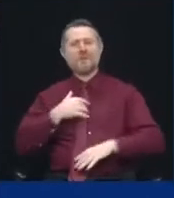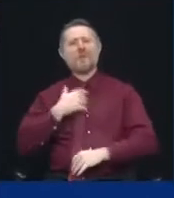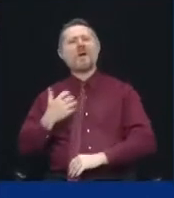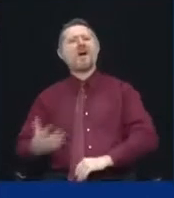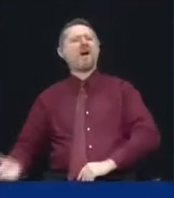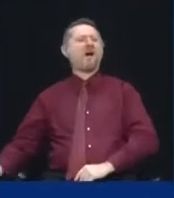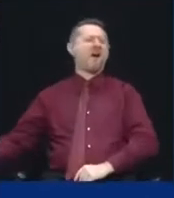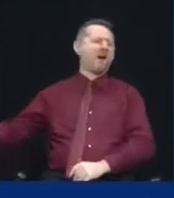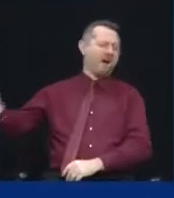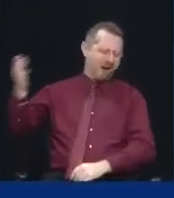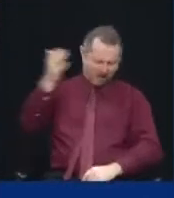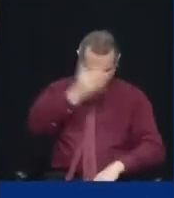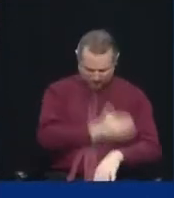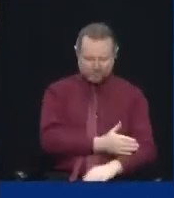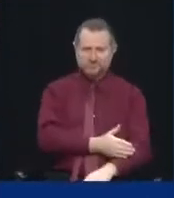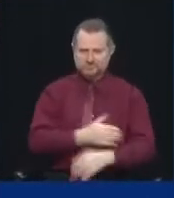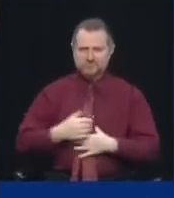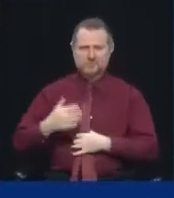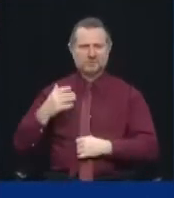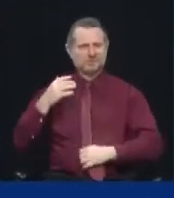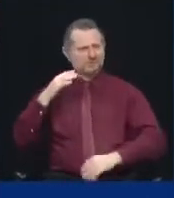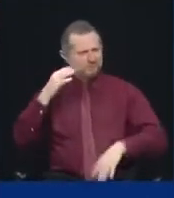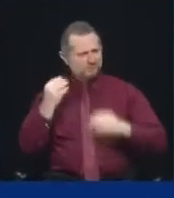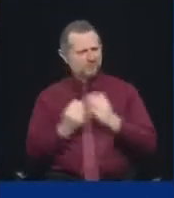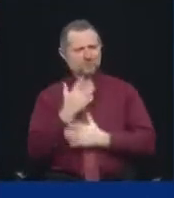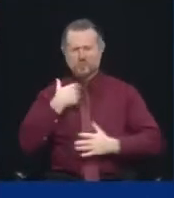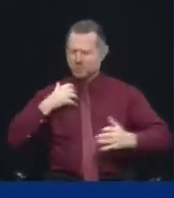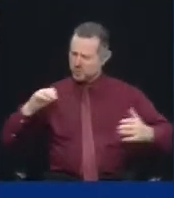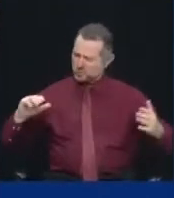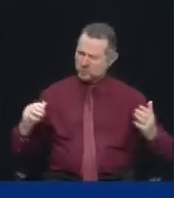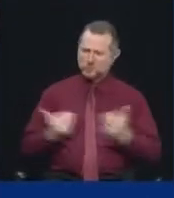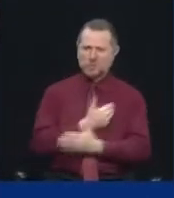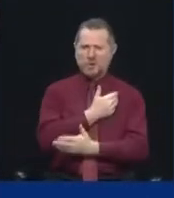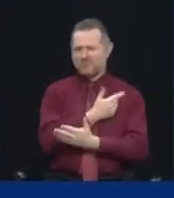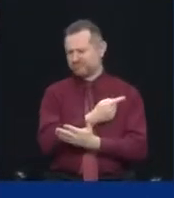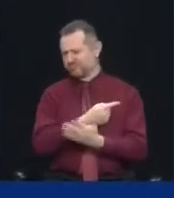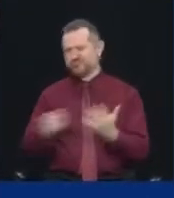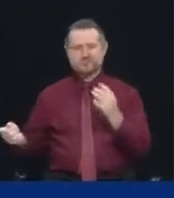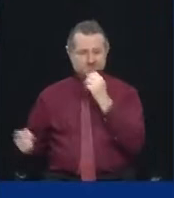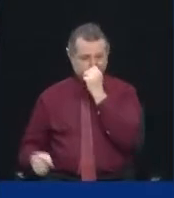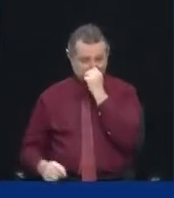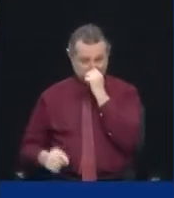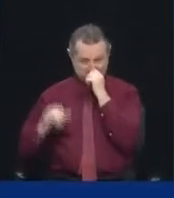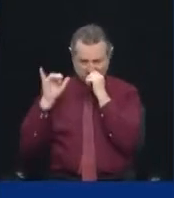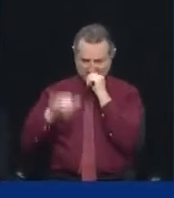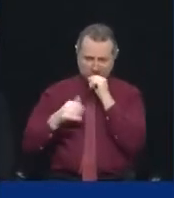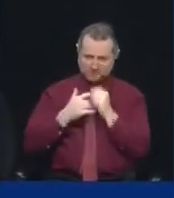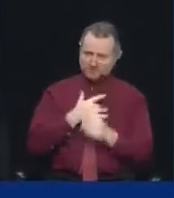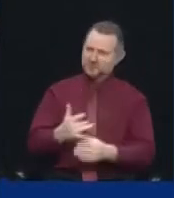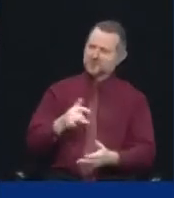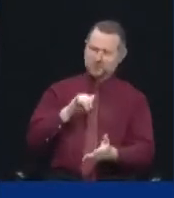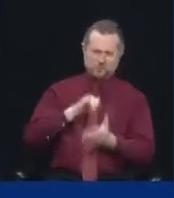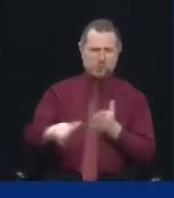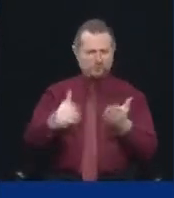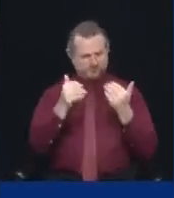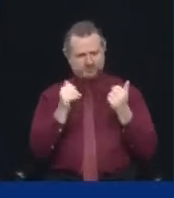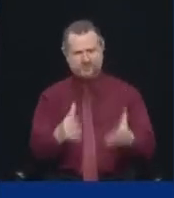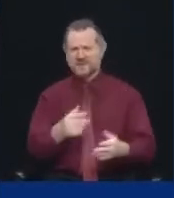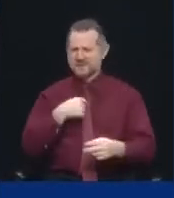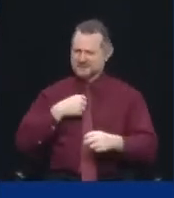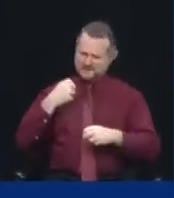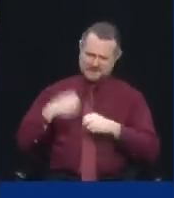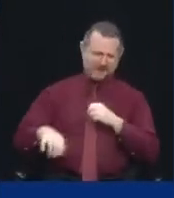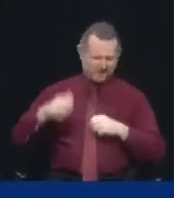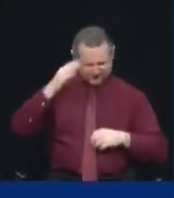this new spring. That is what New York does. You can knock us down, but we get up and we